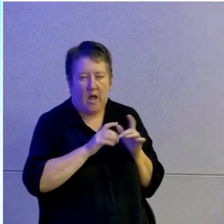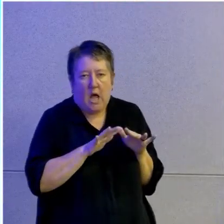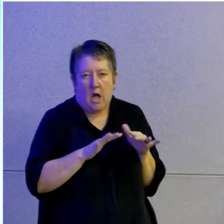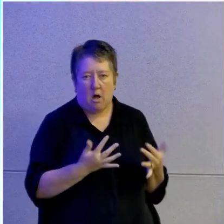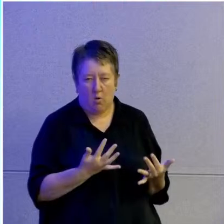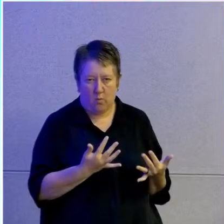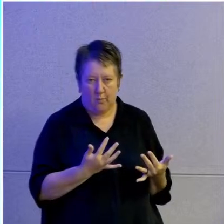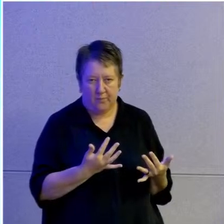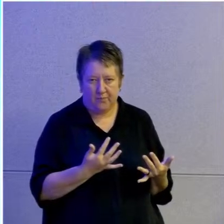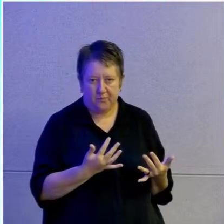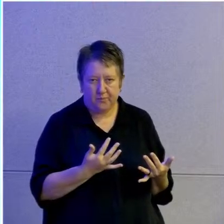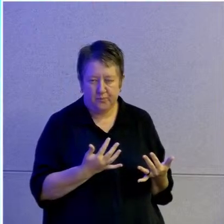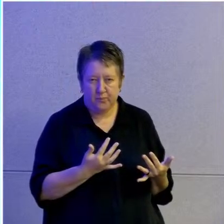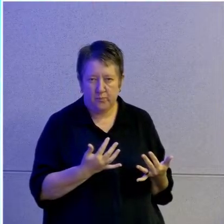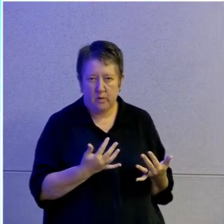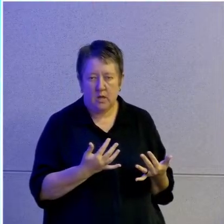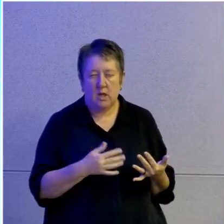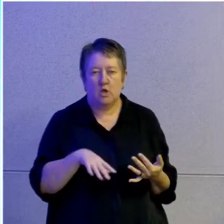closer with